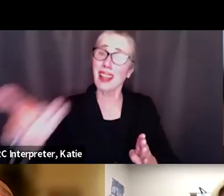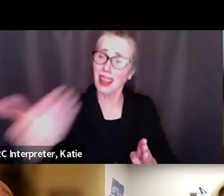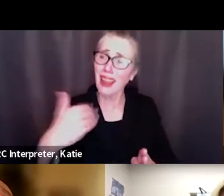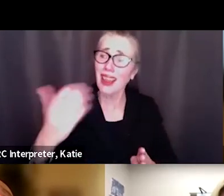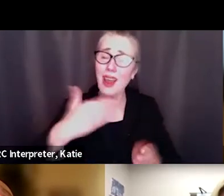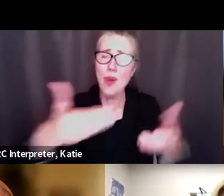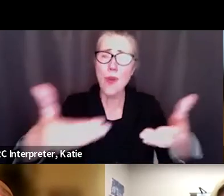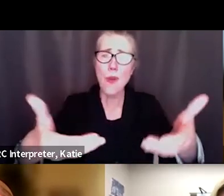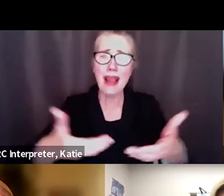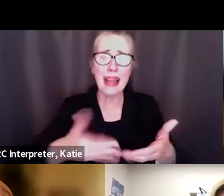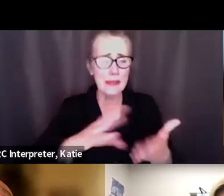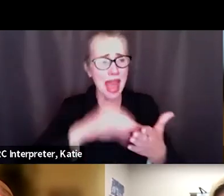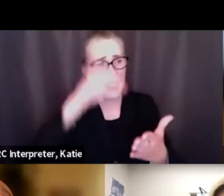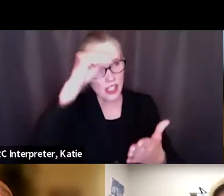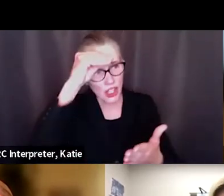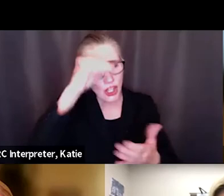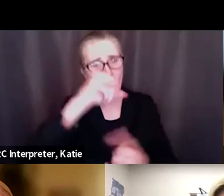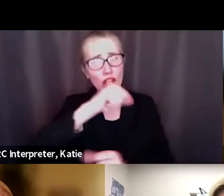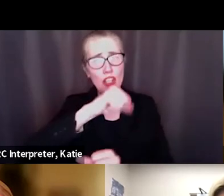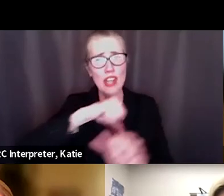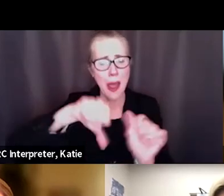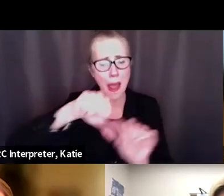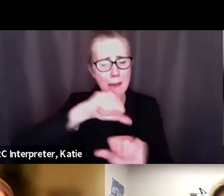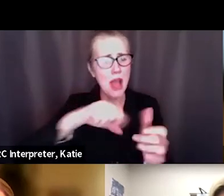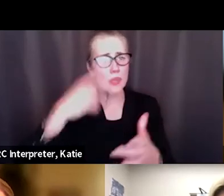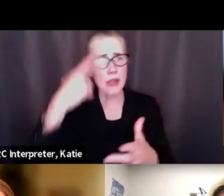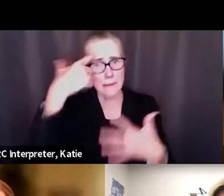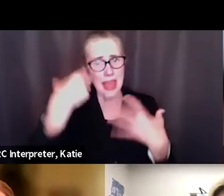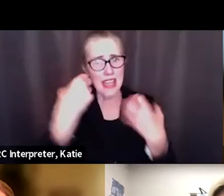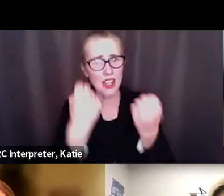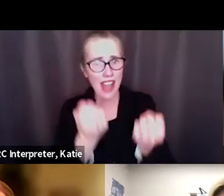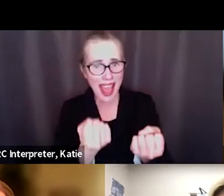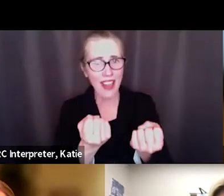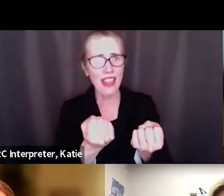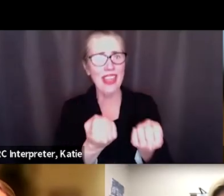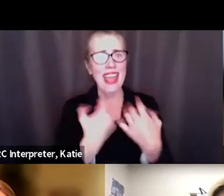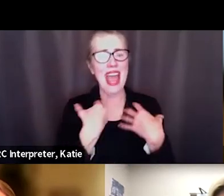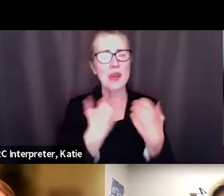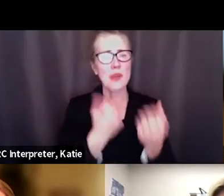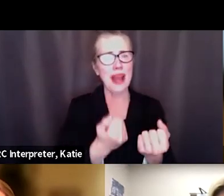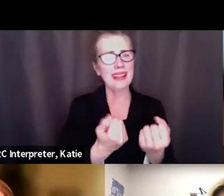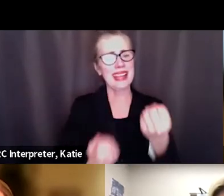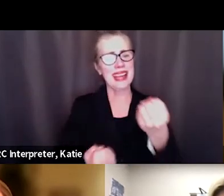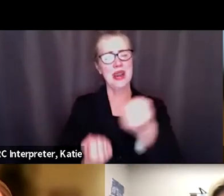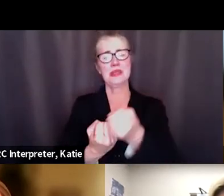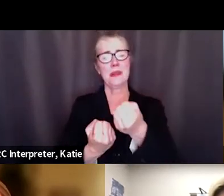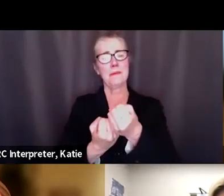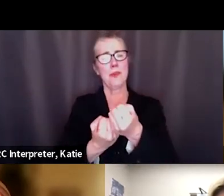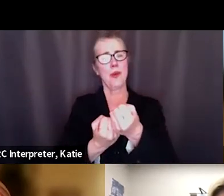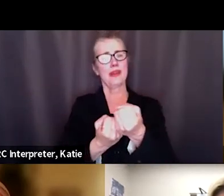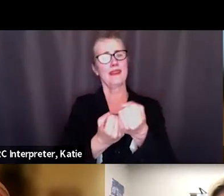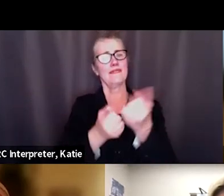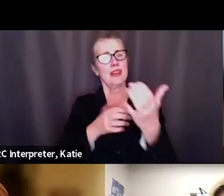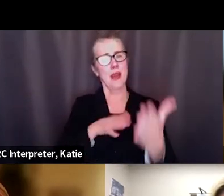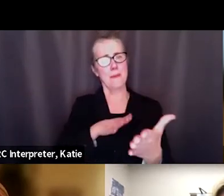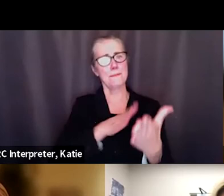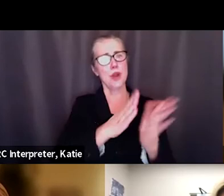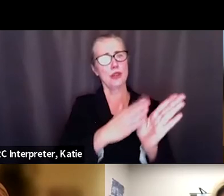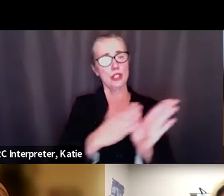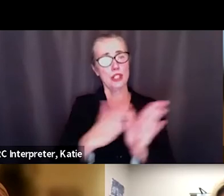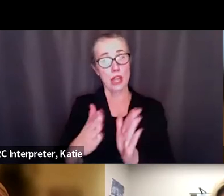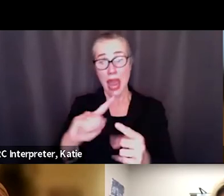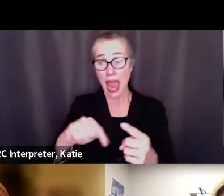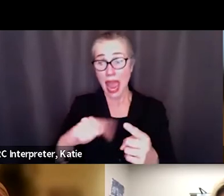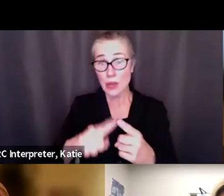wellness in a way that is supportive and loving so and once our students who are in healthcare